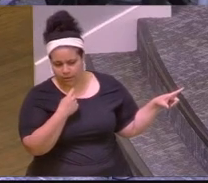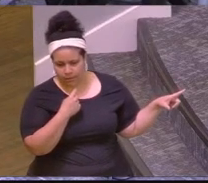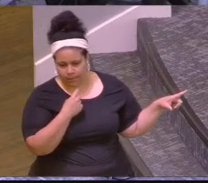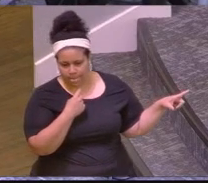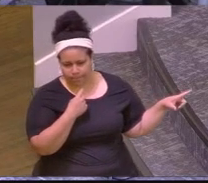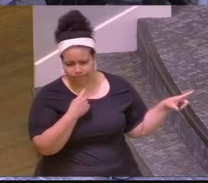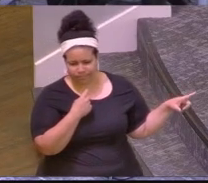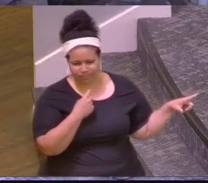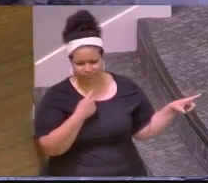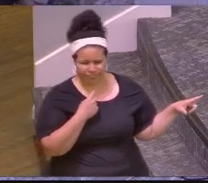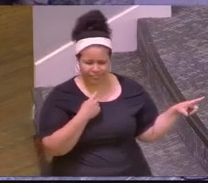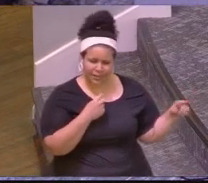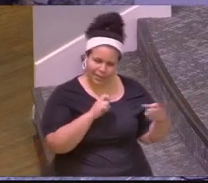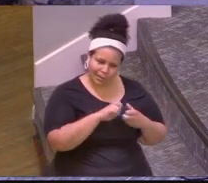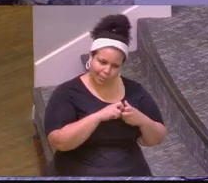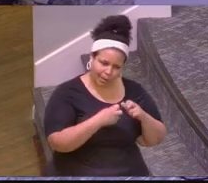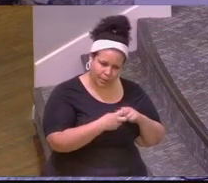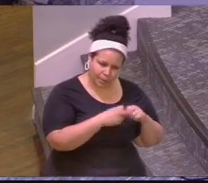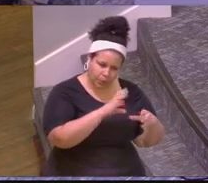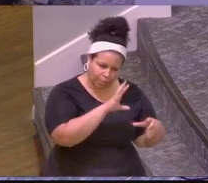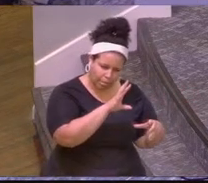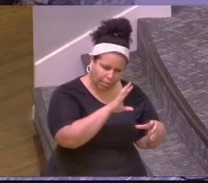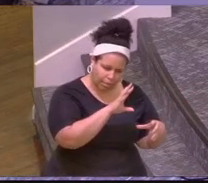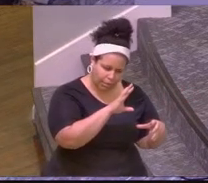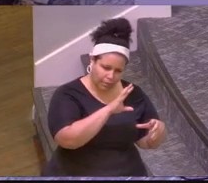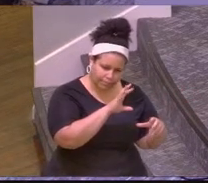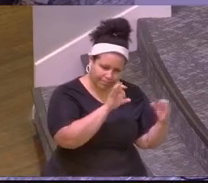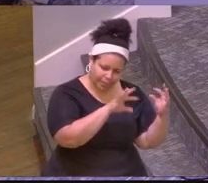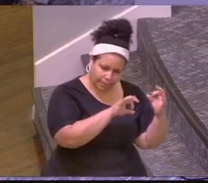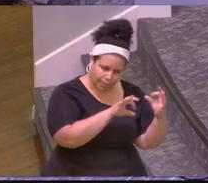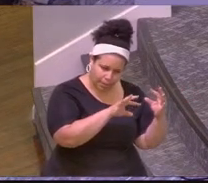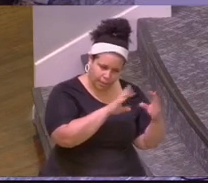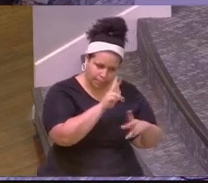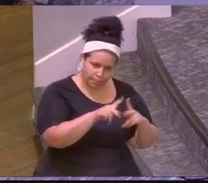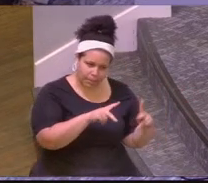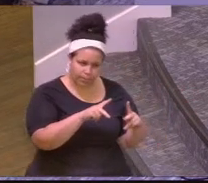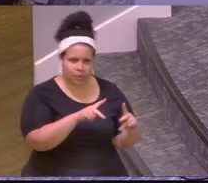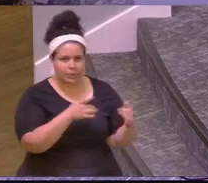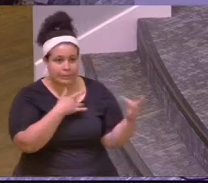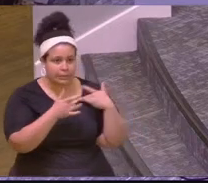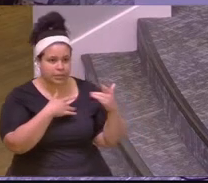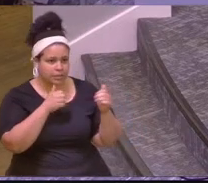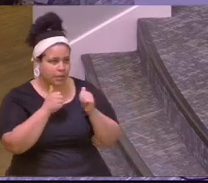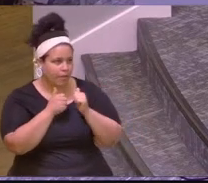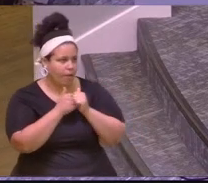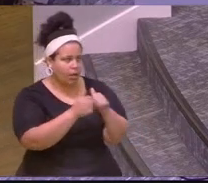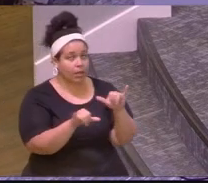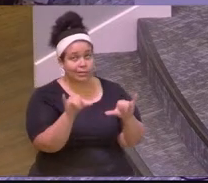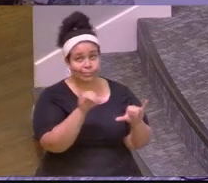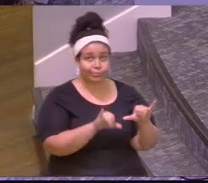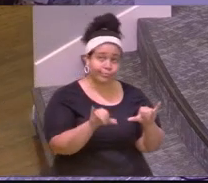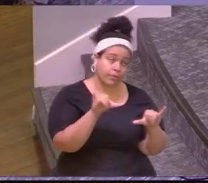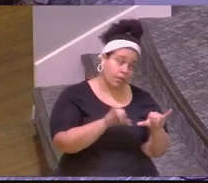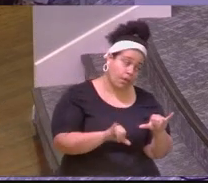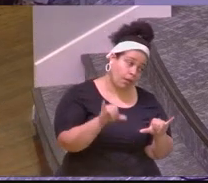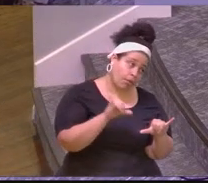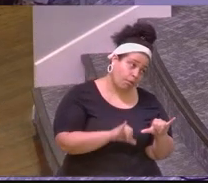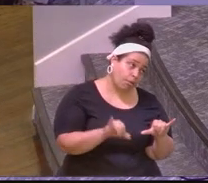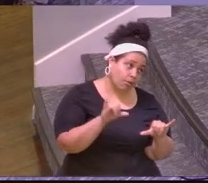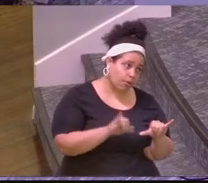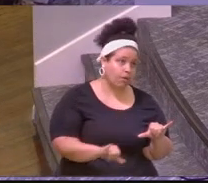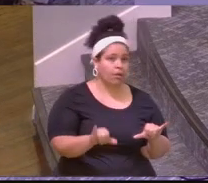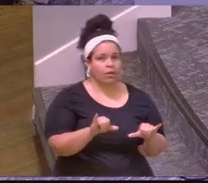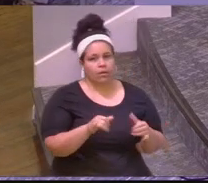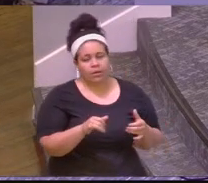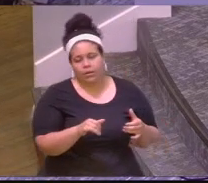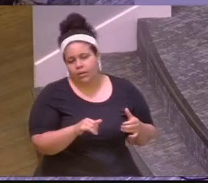input is that people tend to follow the same riverbed, you know,